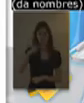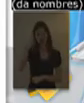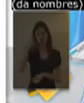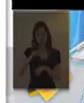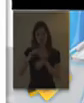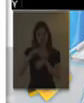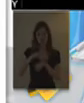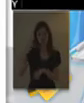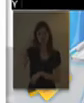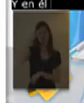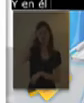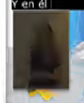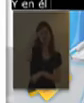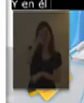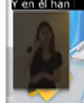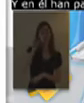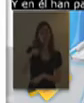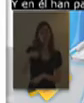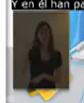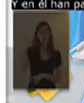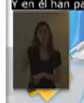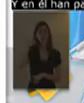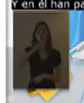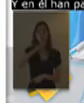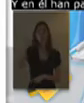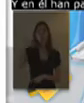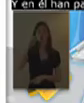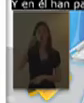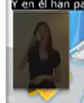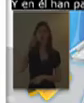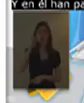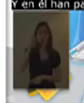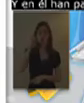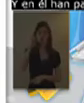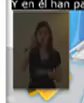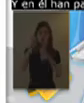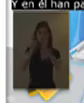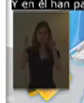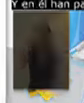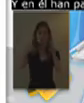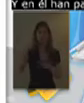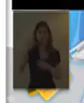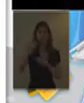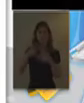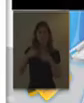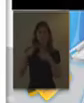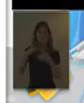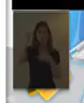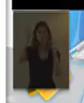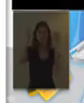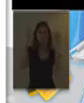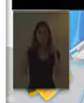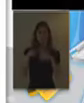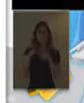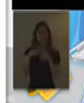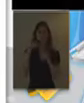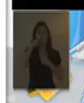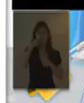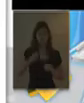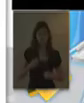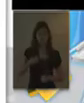for Dementia and the Cartif Foundation and the ISS.